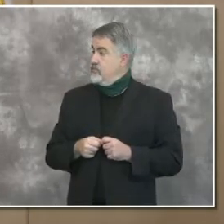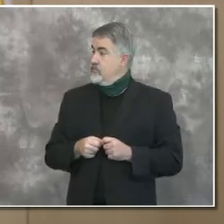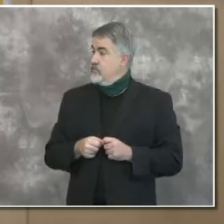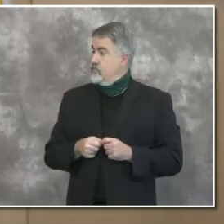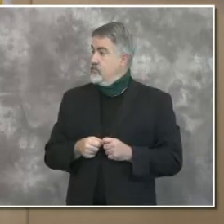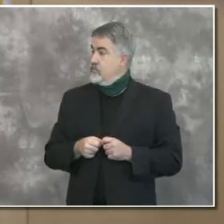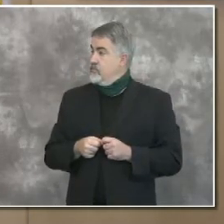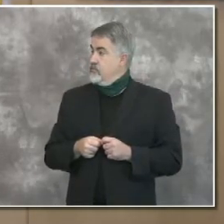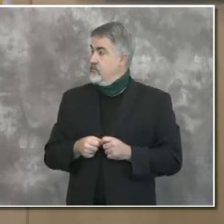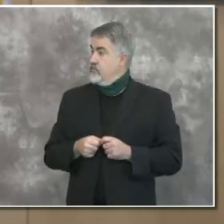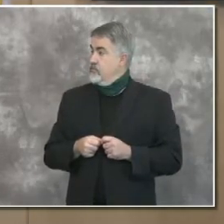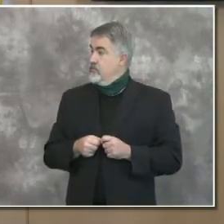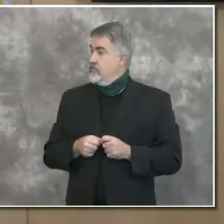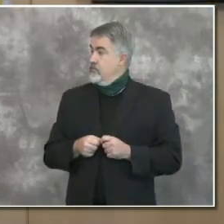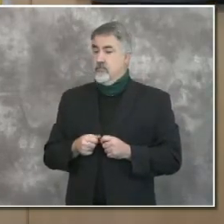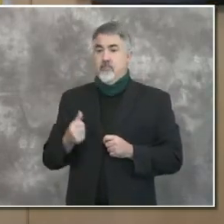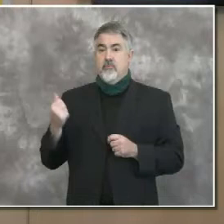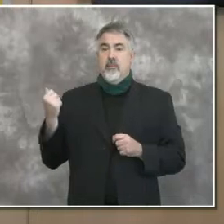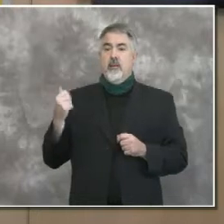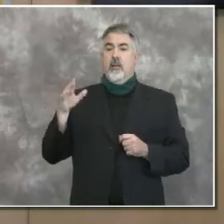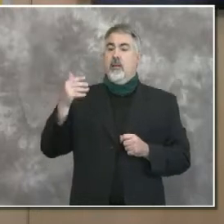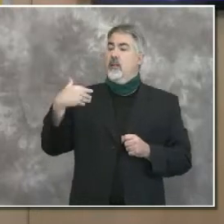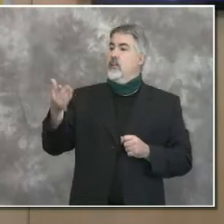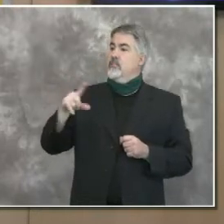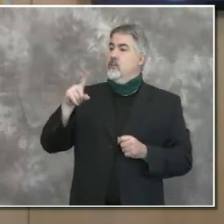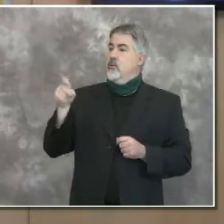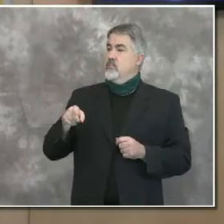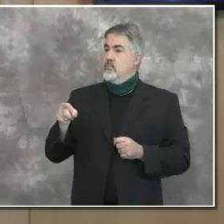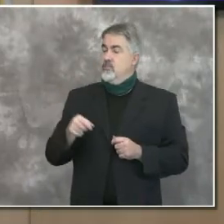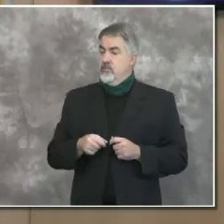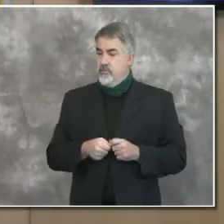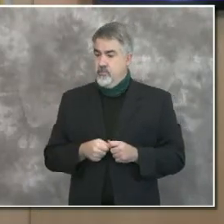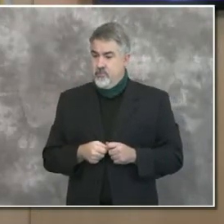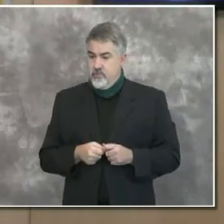Thank you. Okay, let's go to the next question.